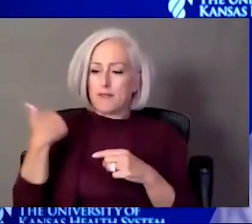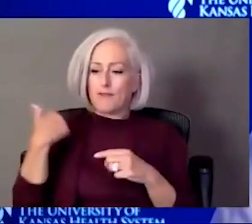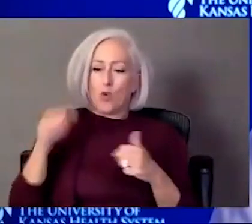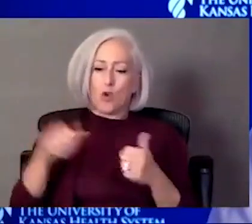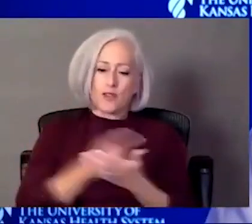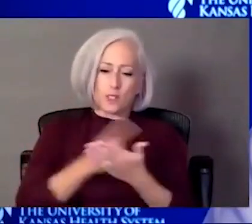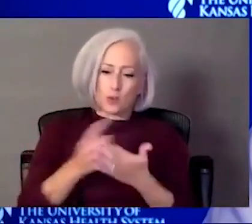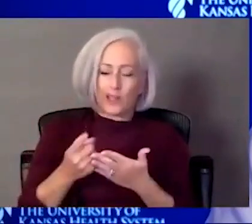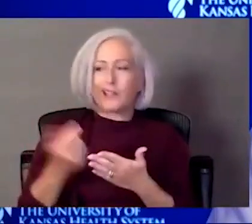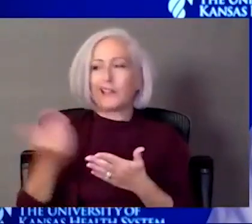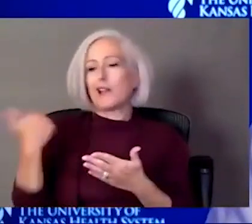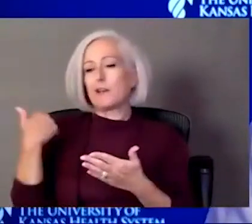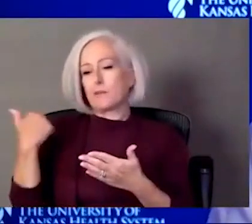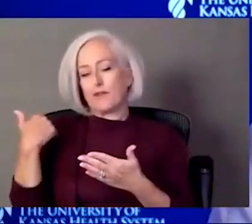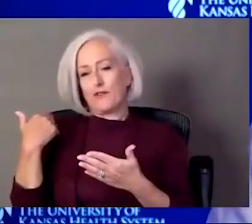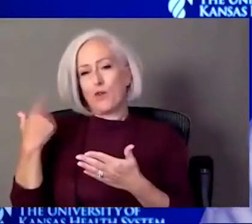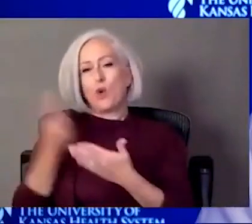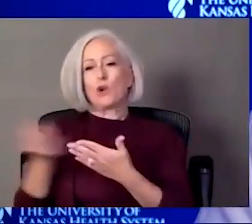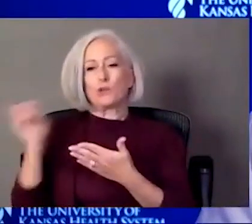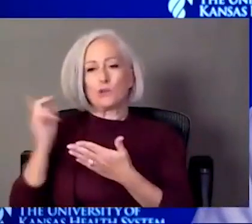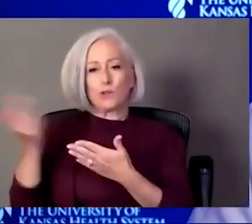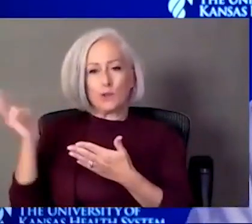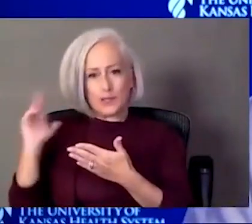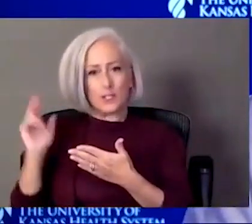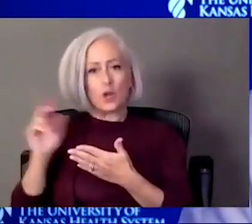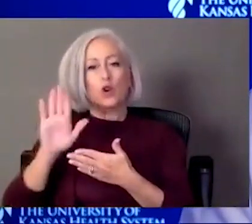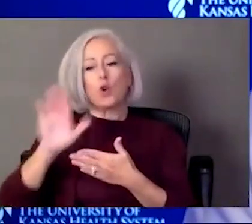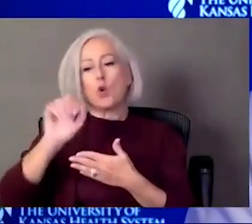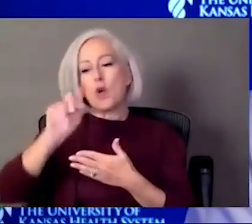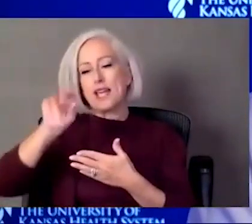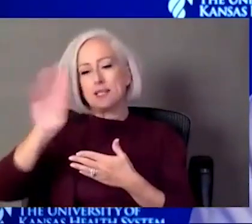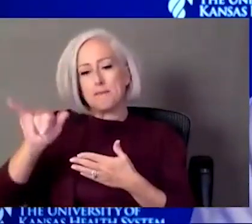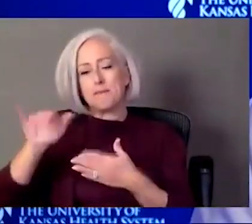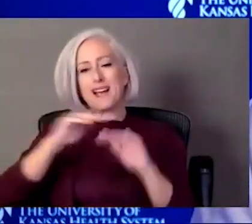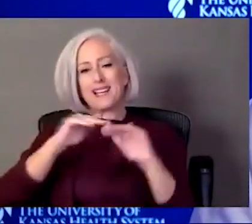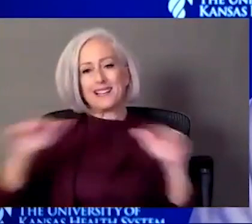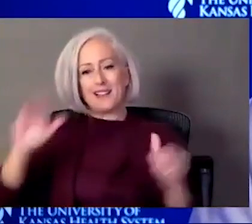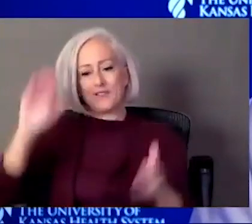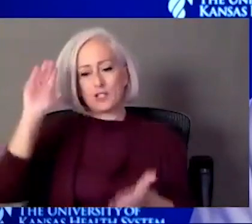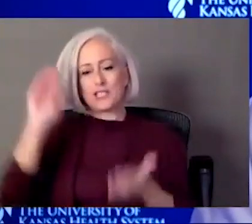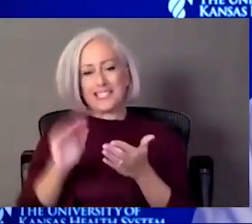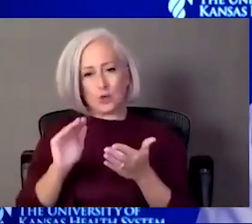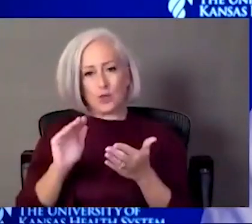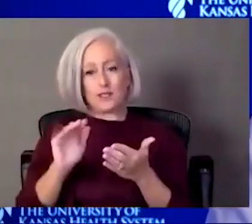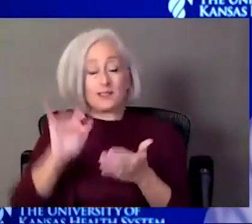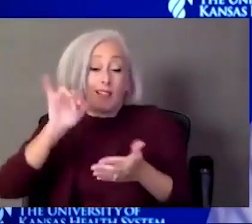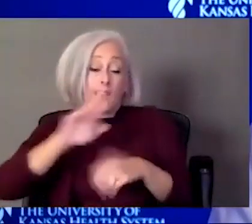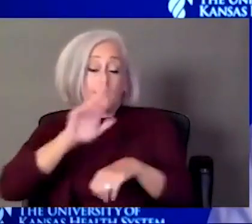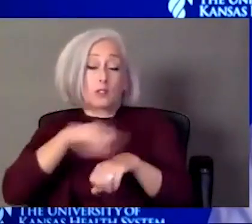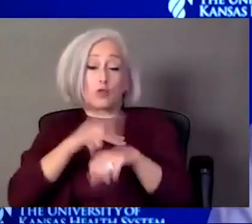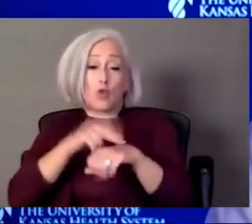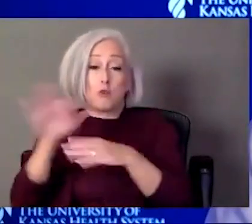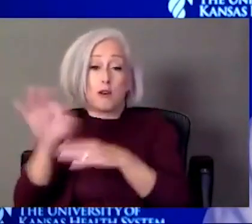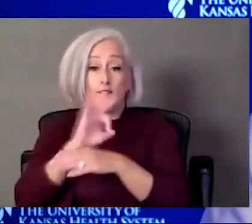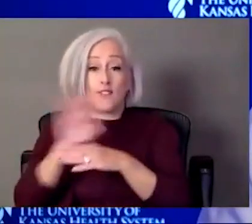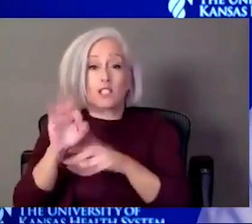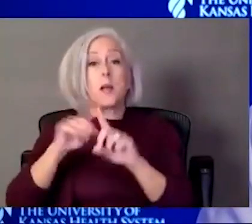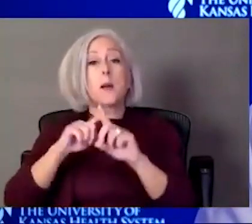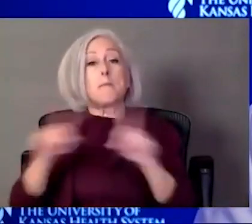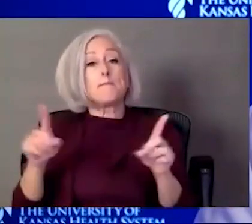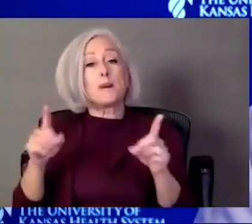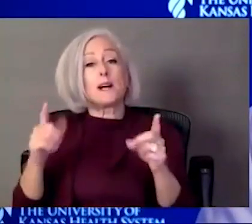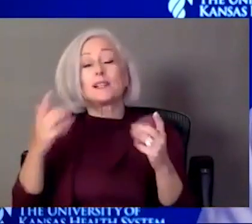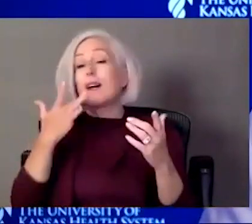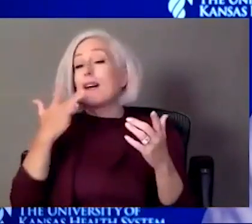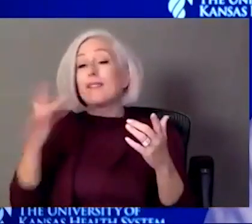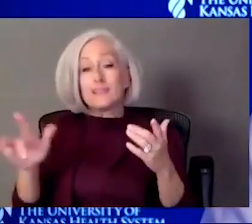natural infections. Your antibody levels do decrease. That is just what is the normal function. But the saving grace are those B cells that